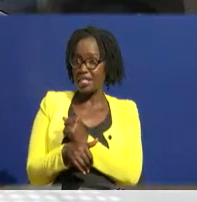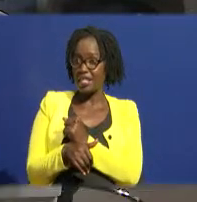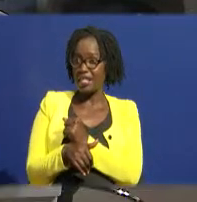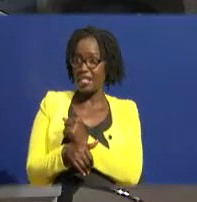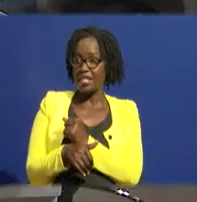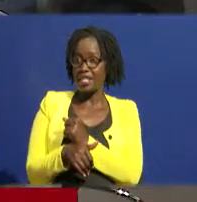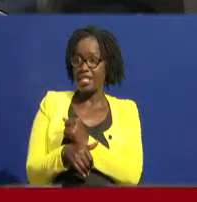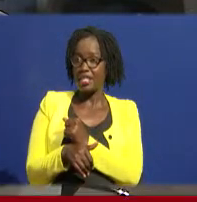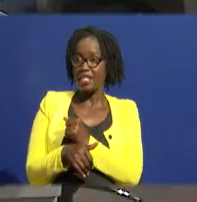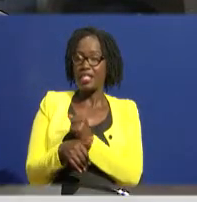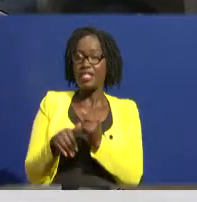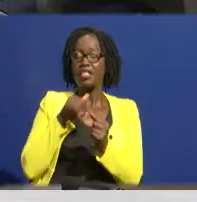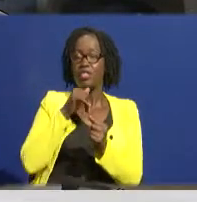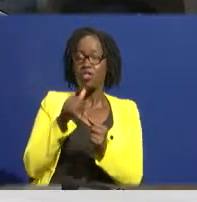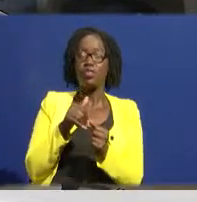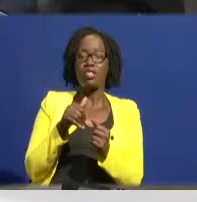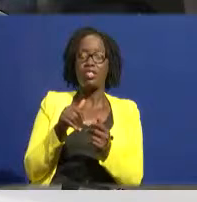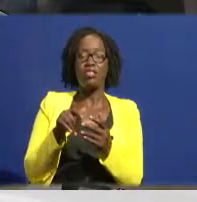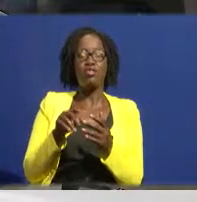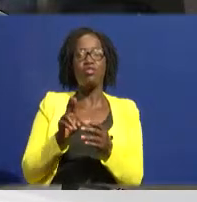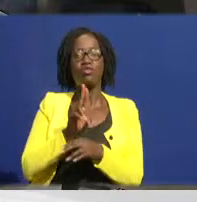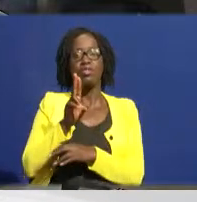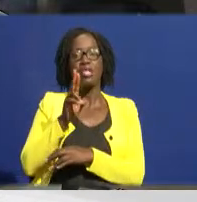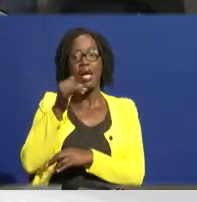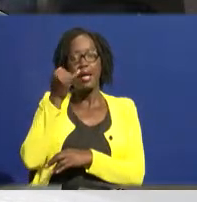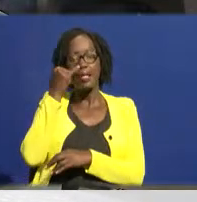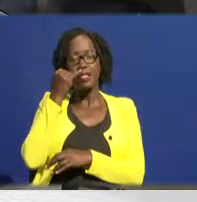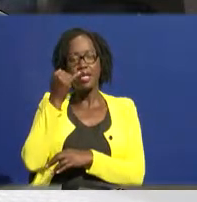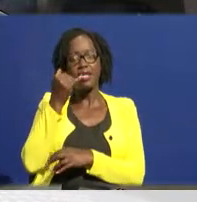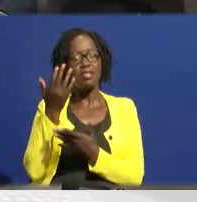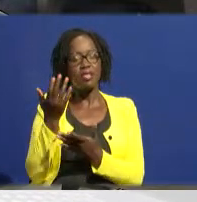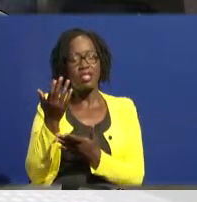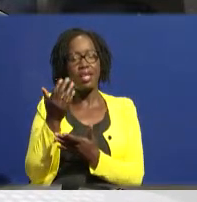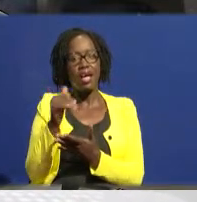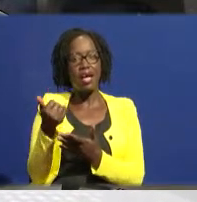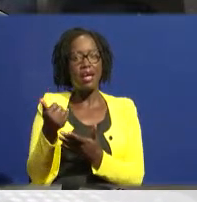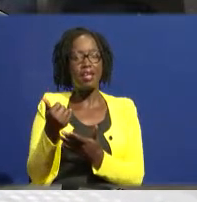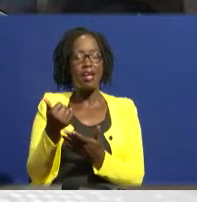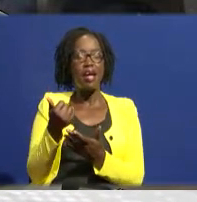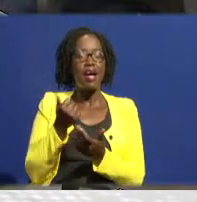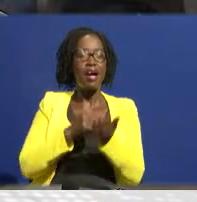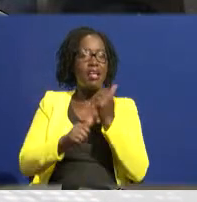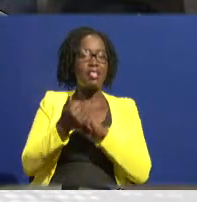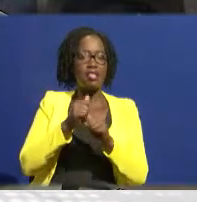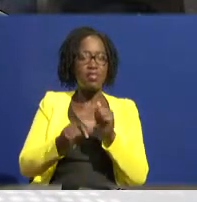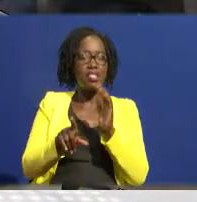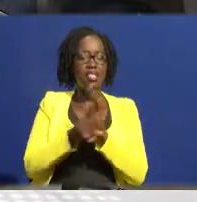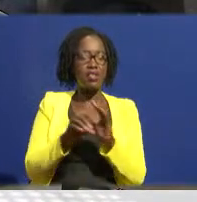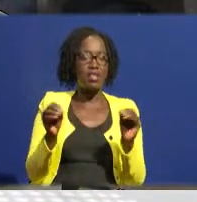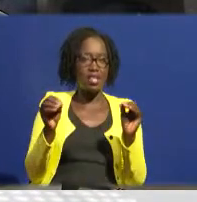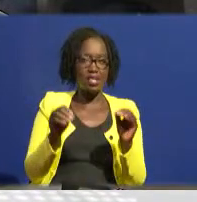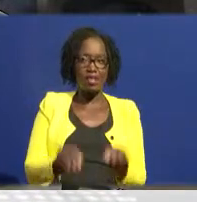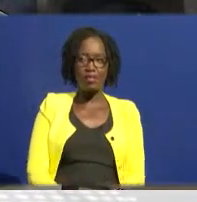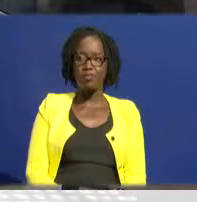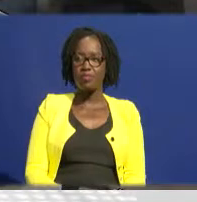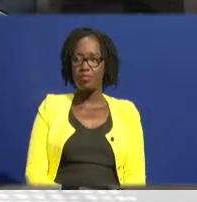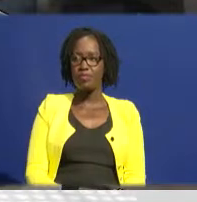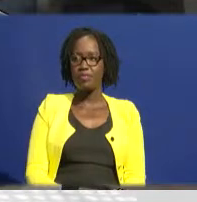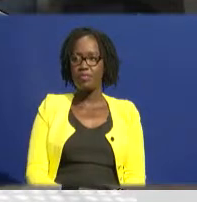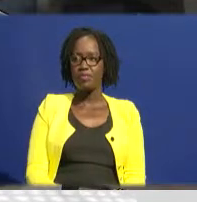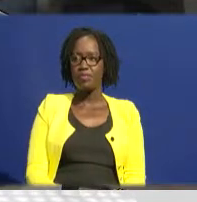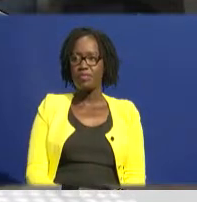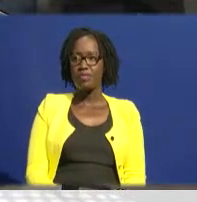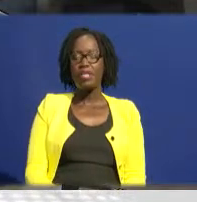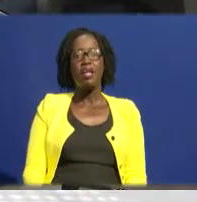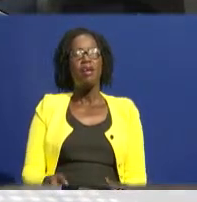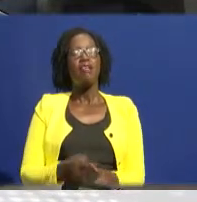they do not enter into drugs and substance abuse or into other activities that are not legal. Newton, karibu sana. Thank you.